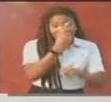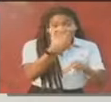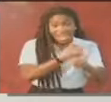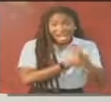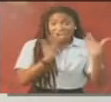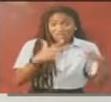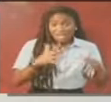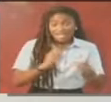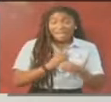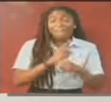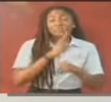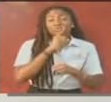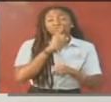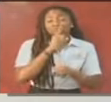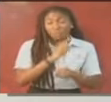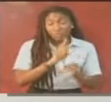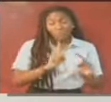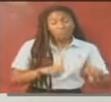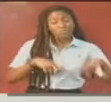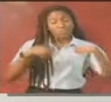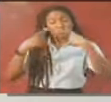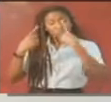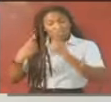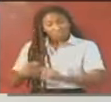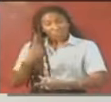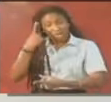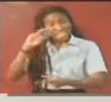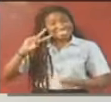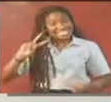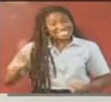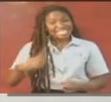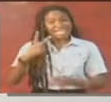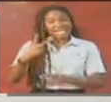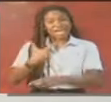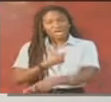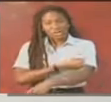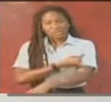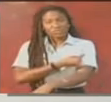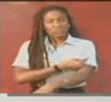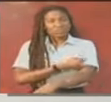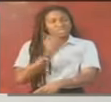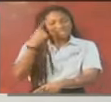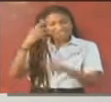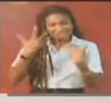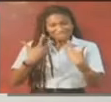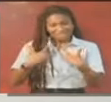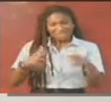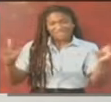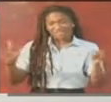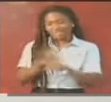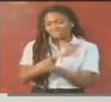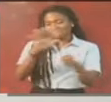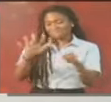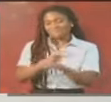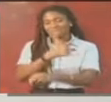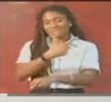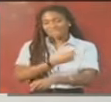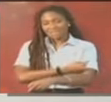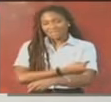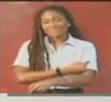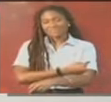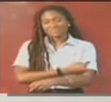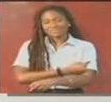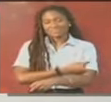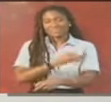make sure to present themselves as scheduled for their second dose so that you can complete the vaccination coverage and receive the